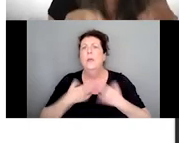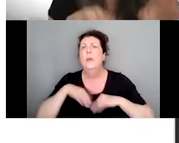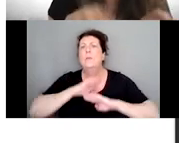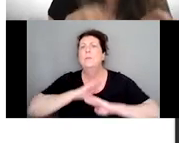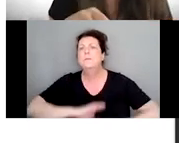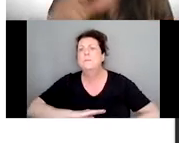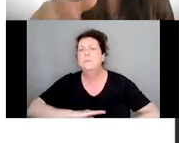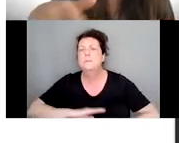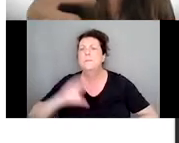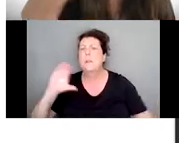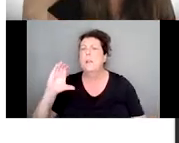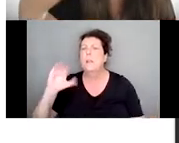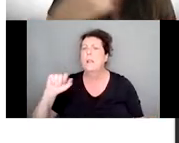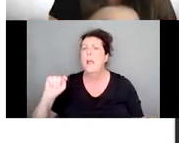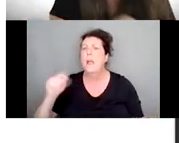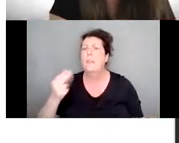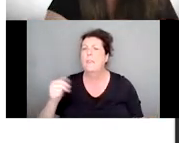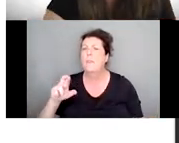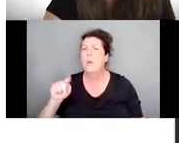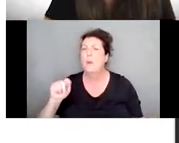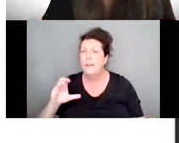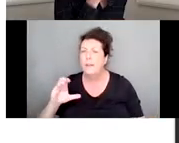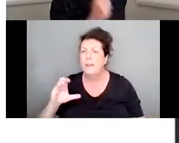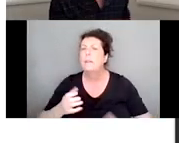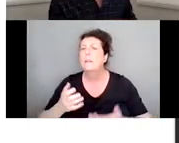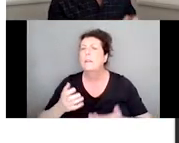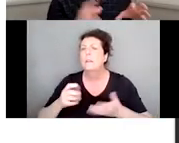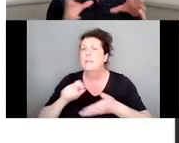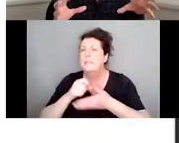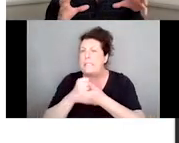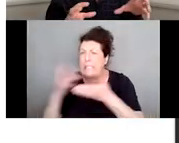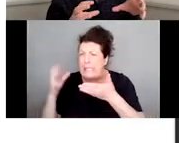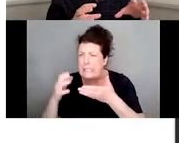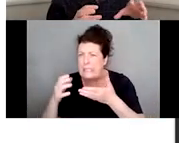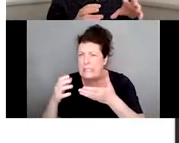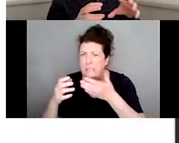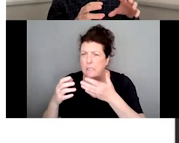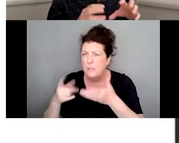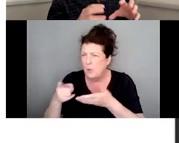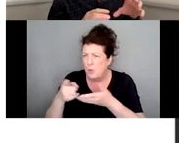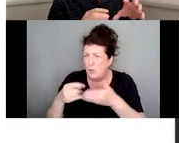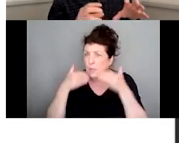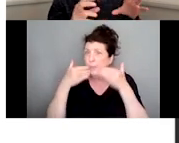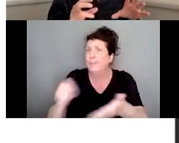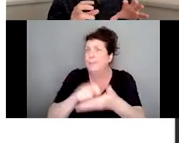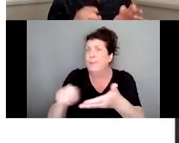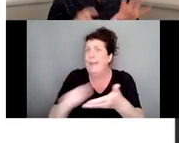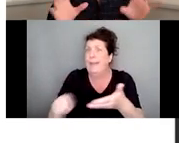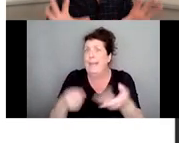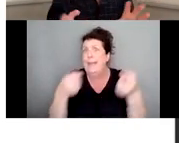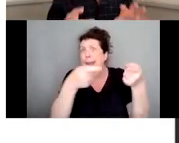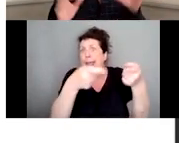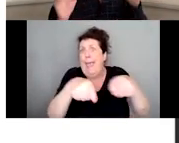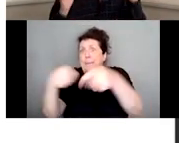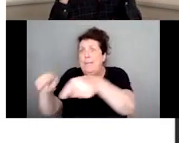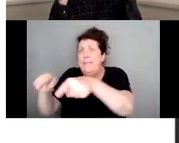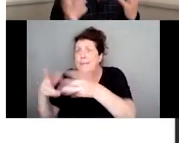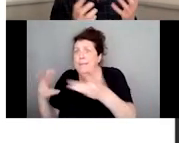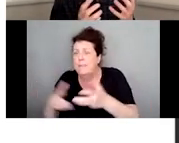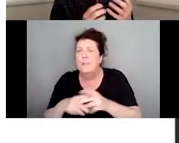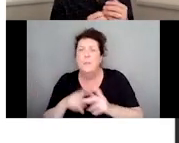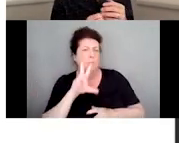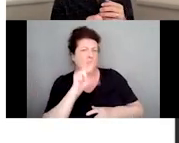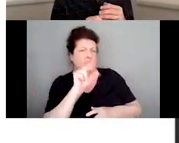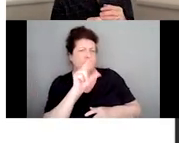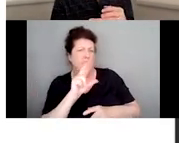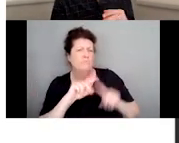writing it and it just kind of like comes about. No, I think, you know, I think it's a very careful, like, I shouldn't say like in my